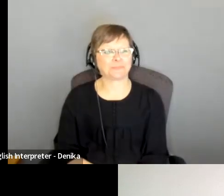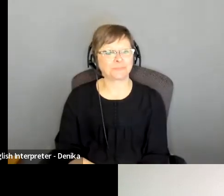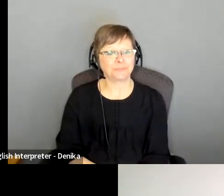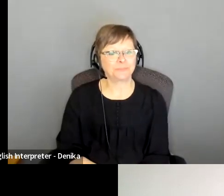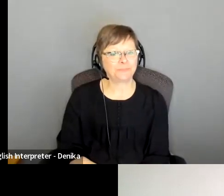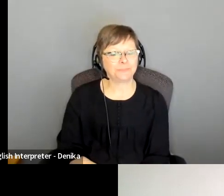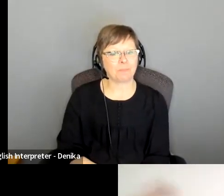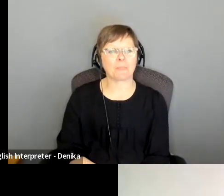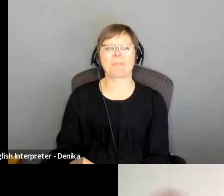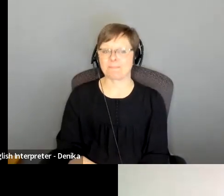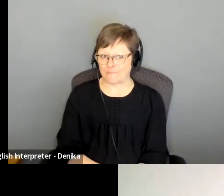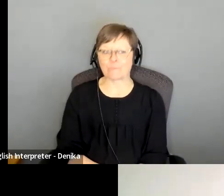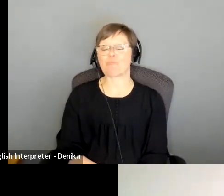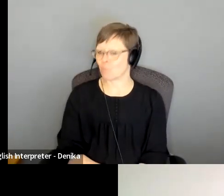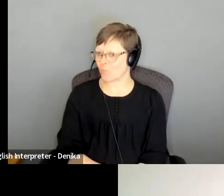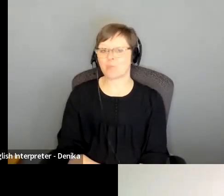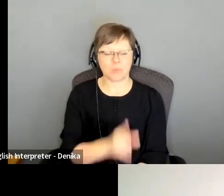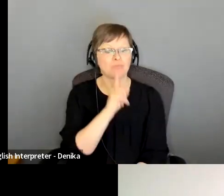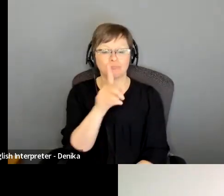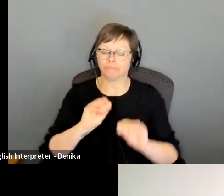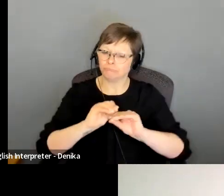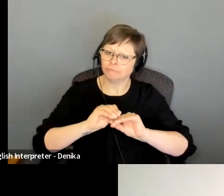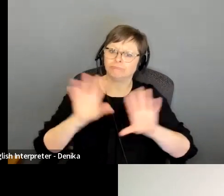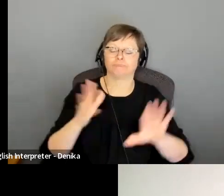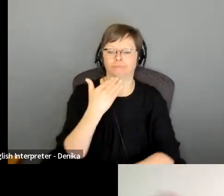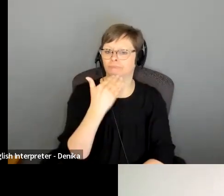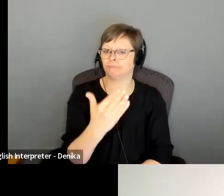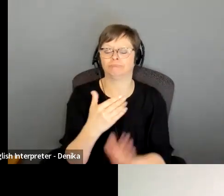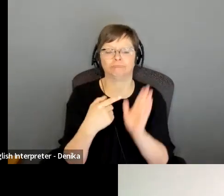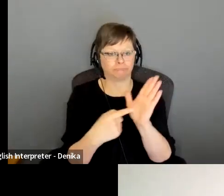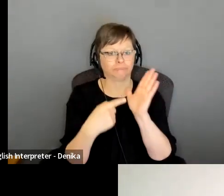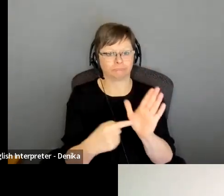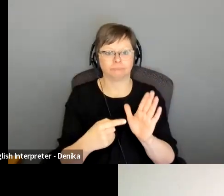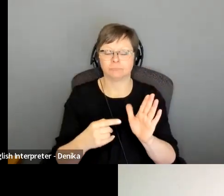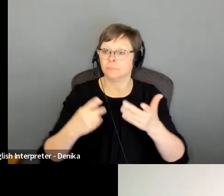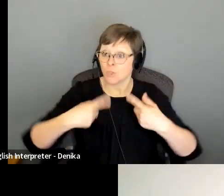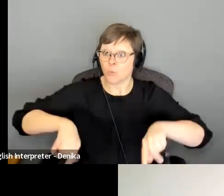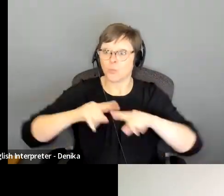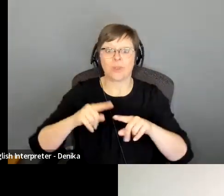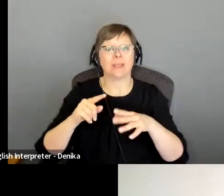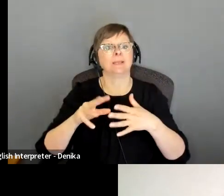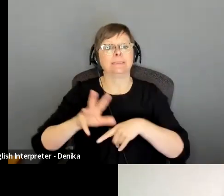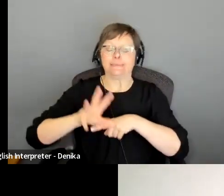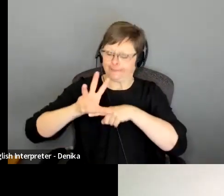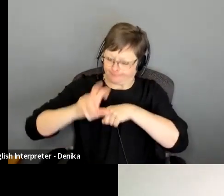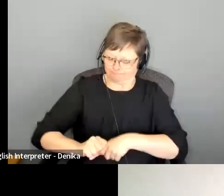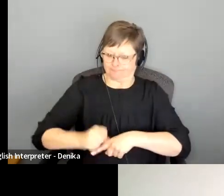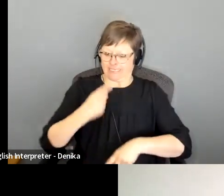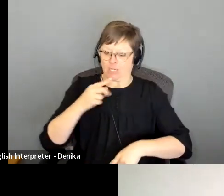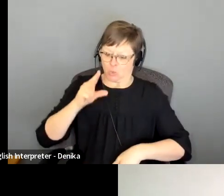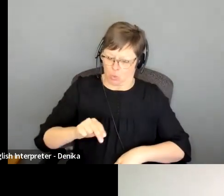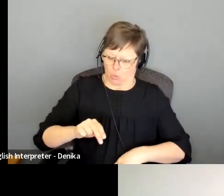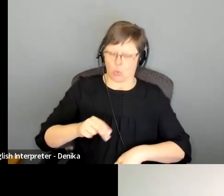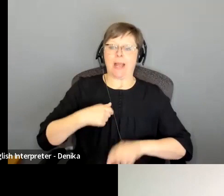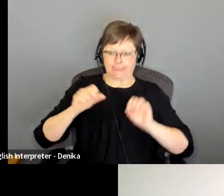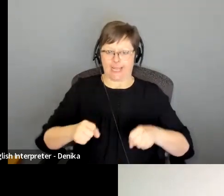I think like this is such a clear example about like, no matter how much we practice saying no or exercising